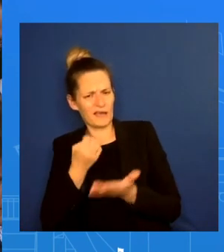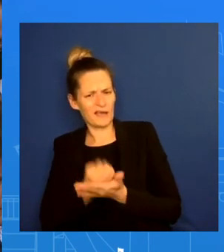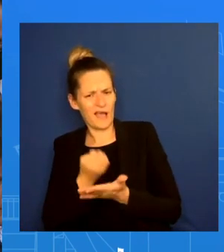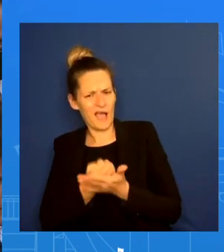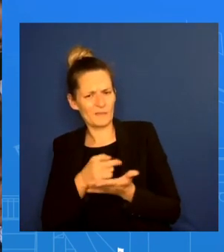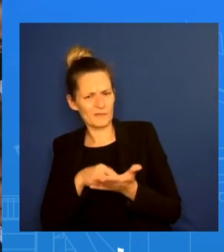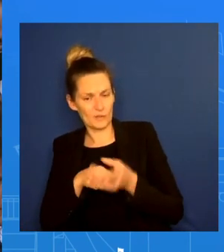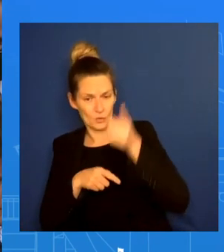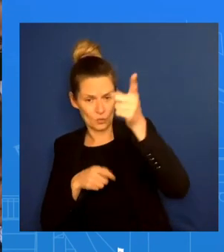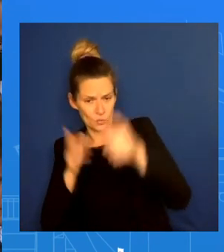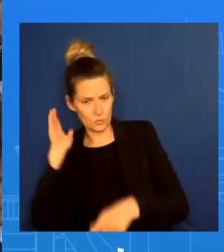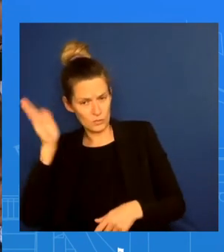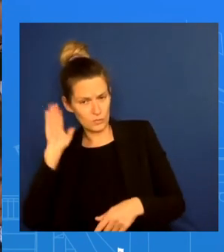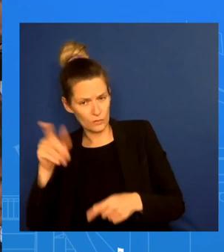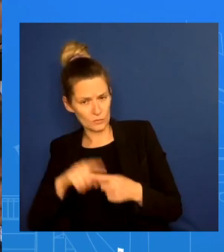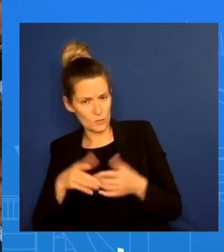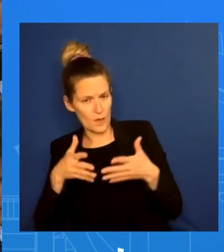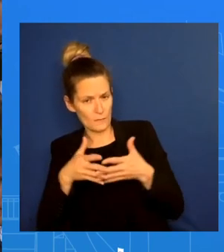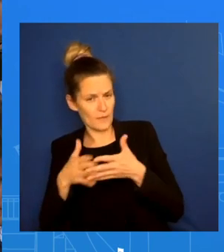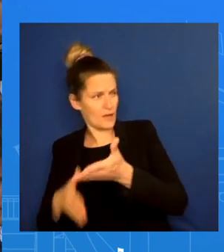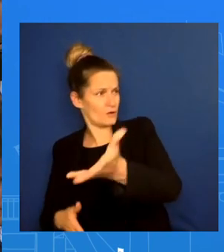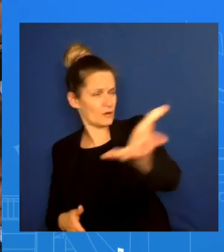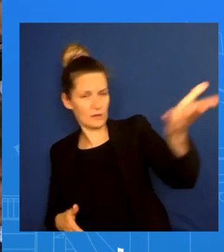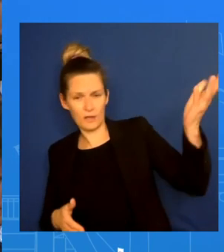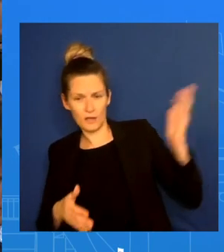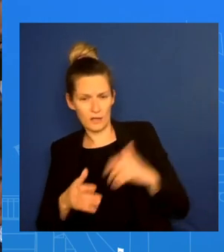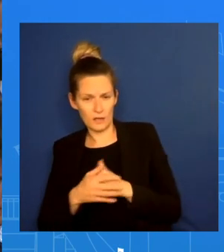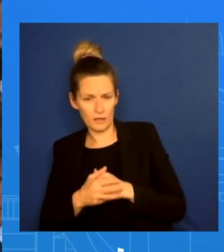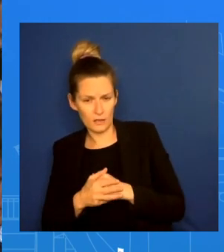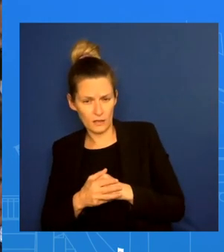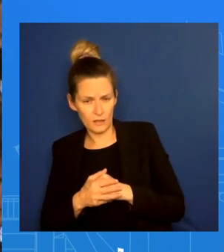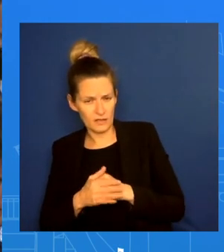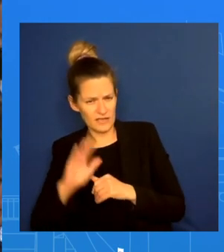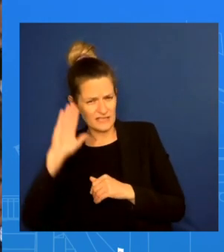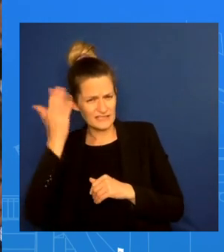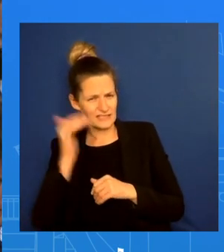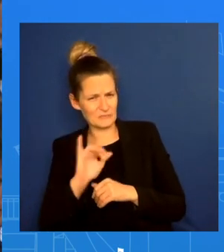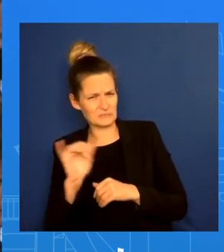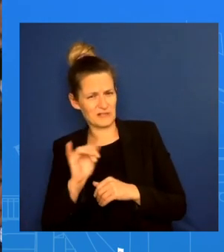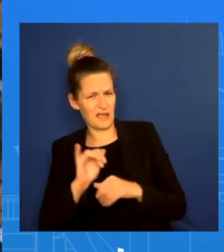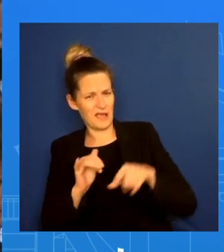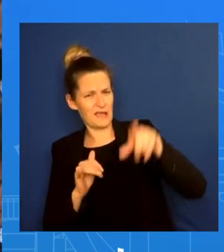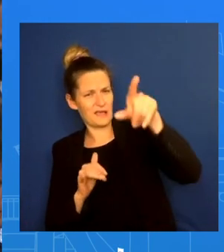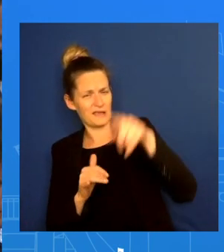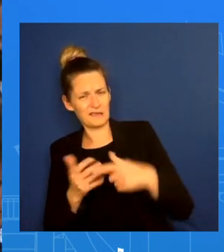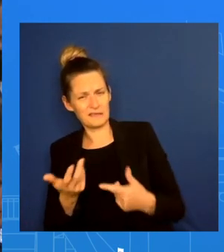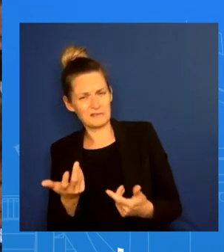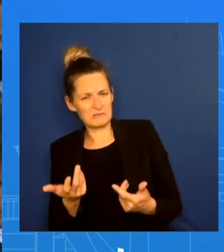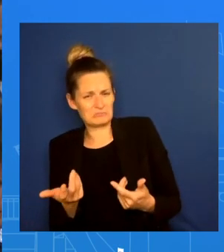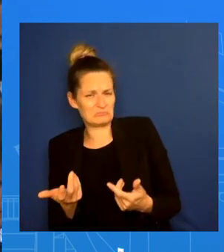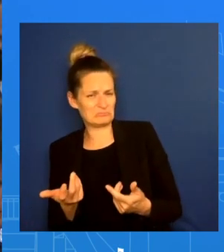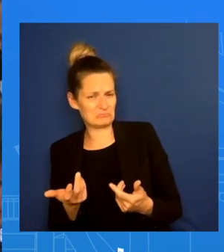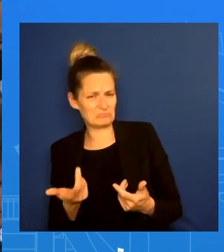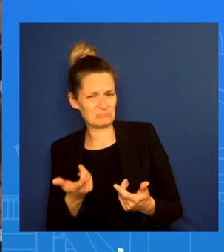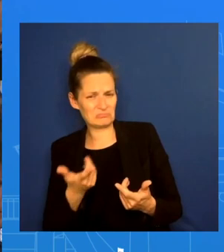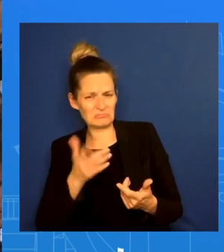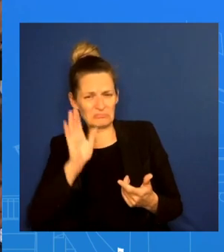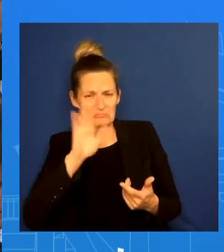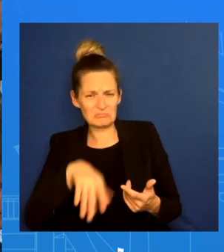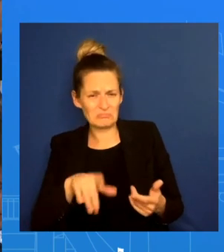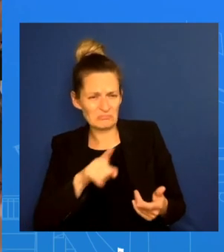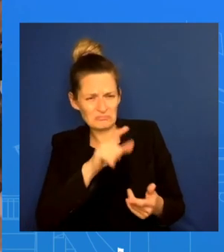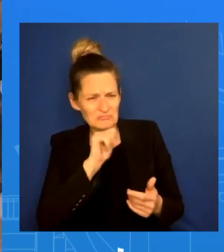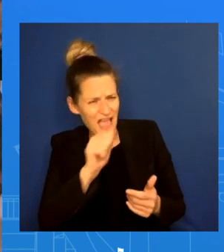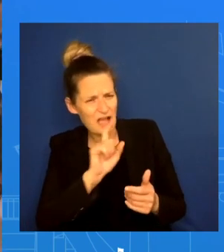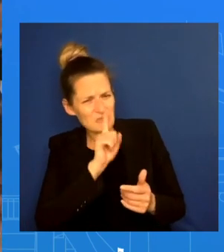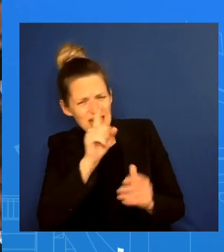the economic attitude and feeling that they have and the struggles that they face with increased prices across the board,